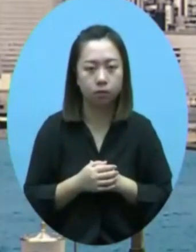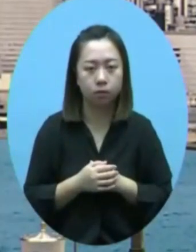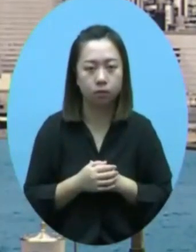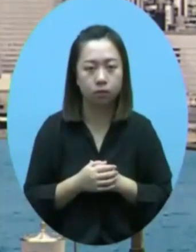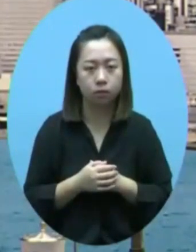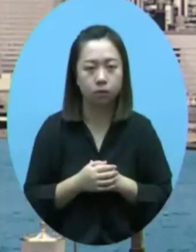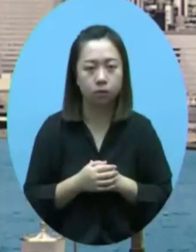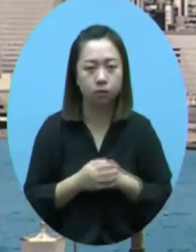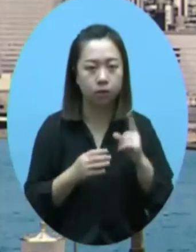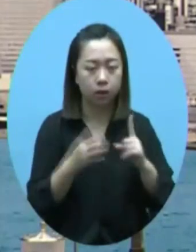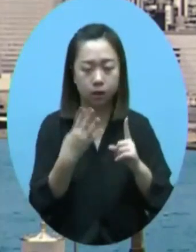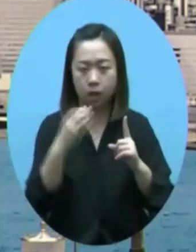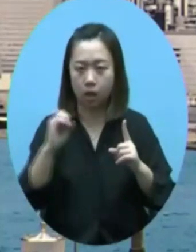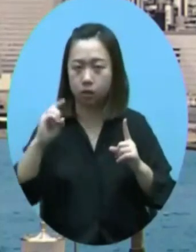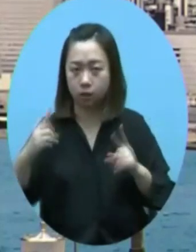1401.